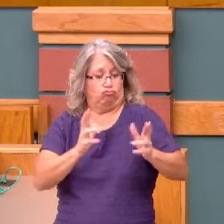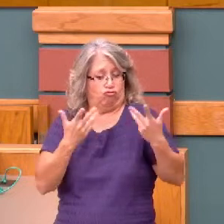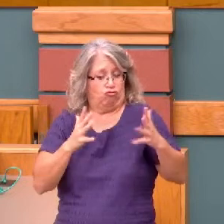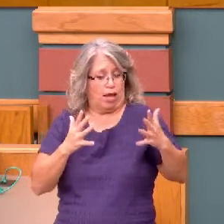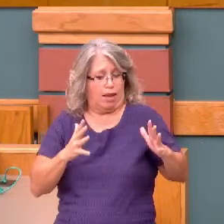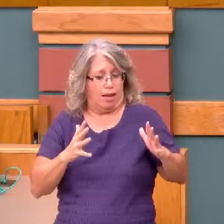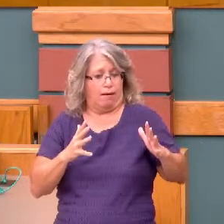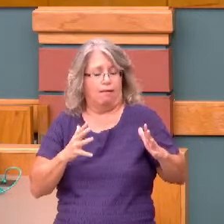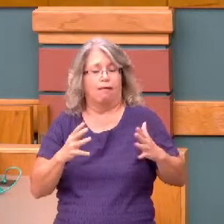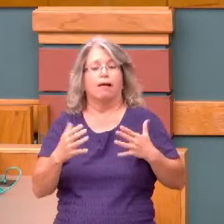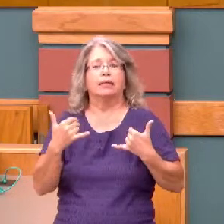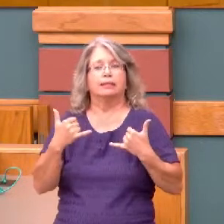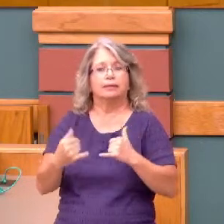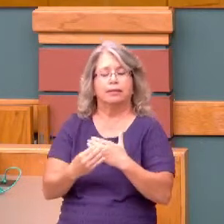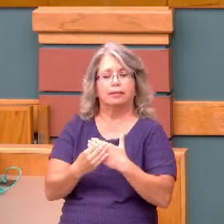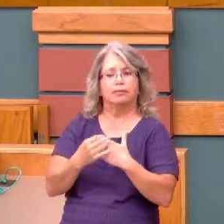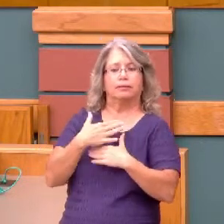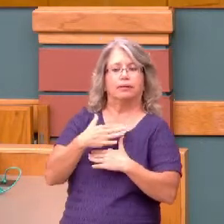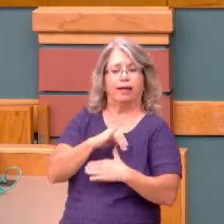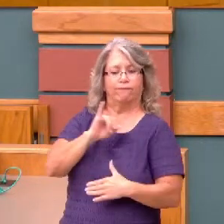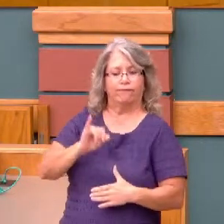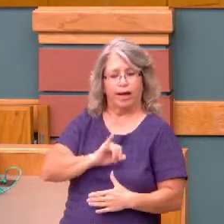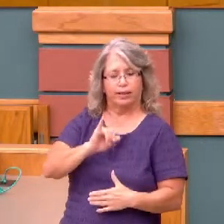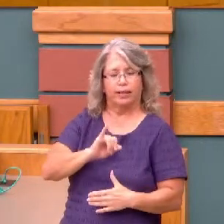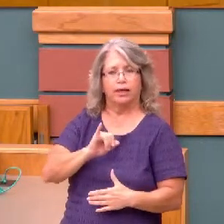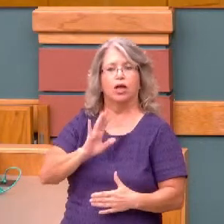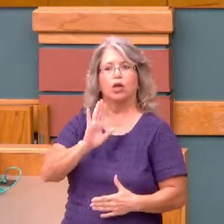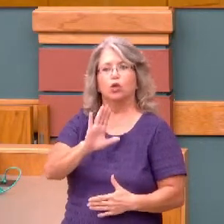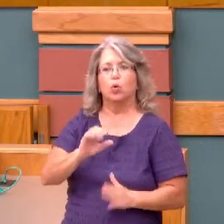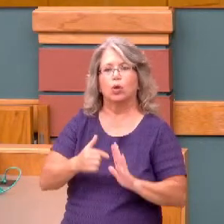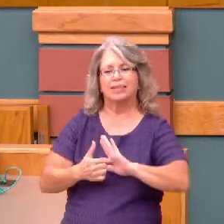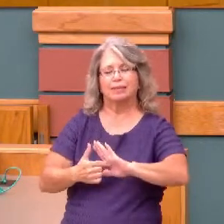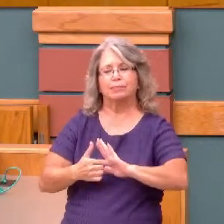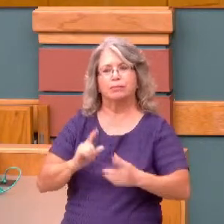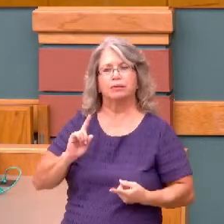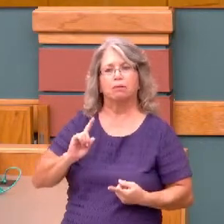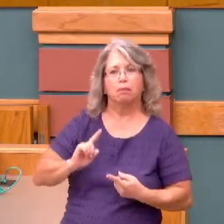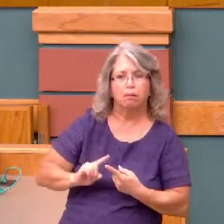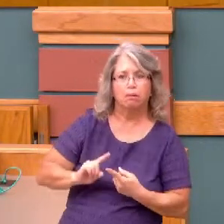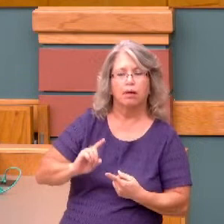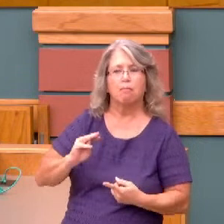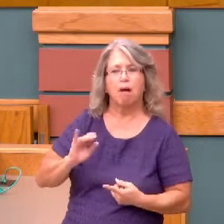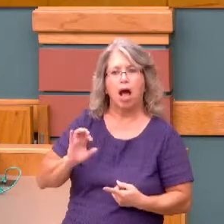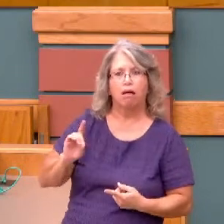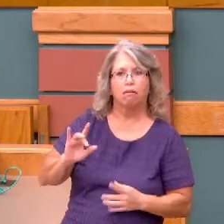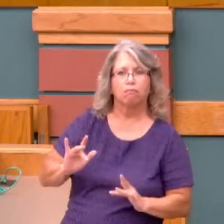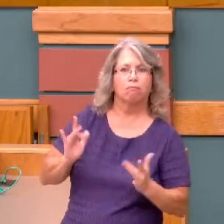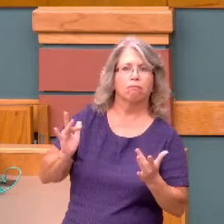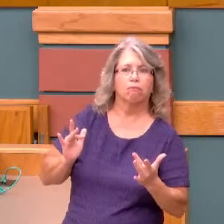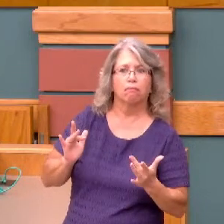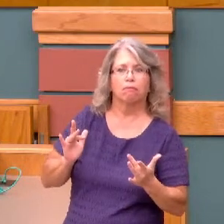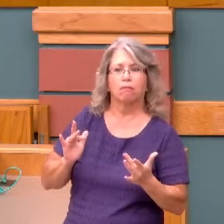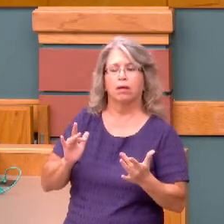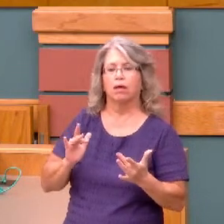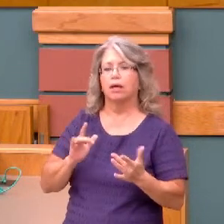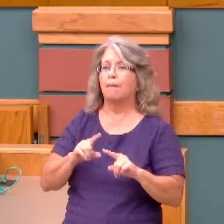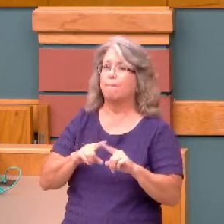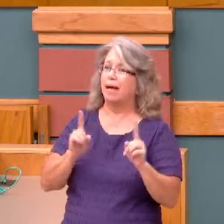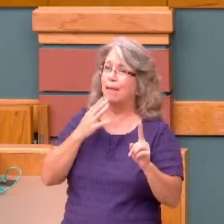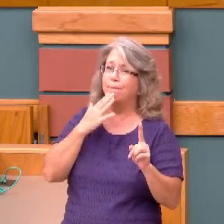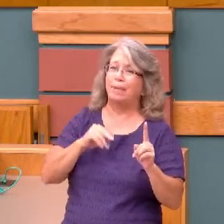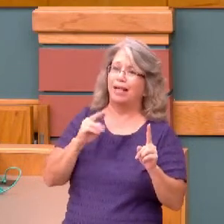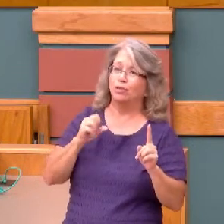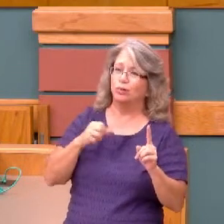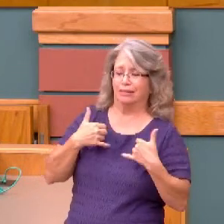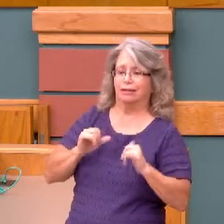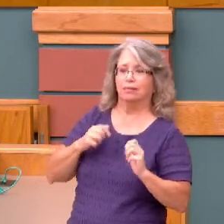no symptoms at all. And the bad news is that those people who feel okay can still spread the virus. So we got to